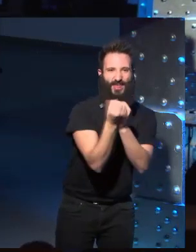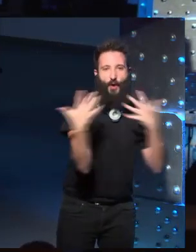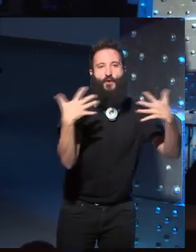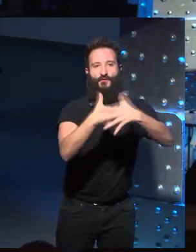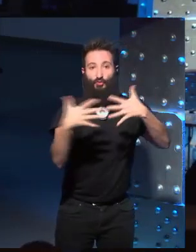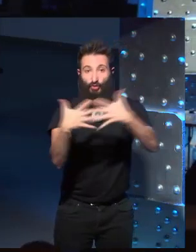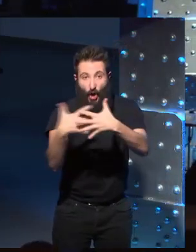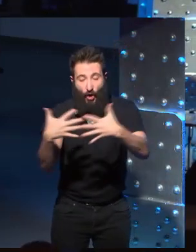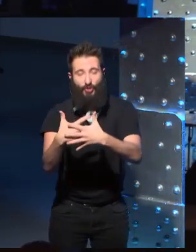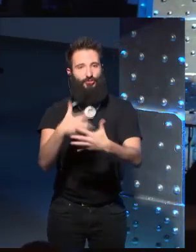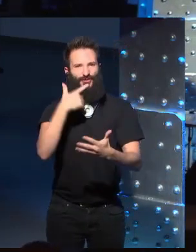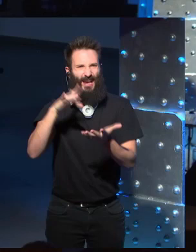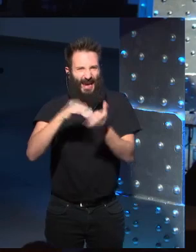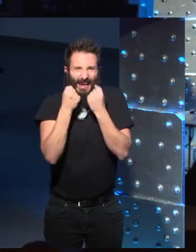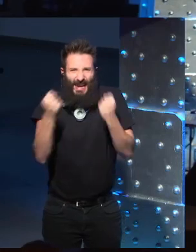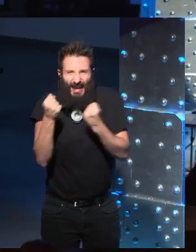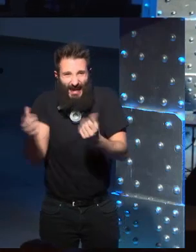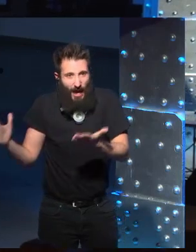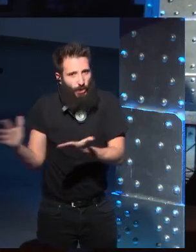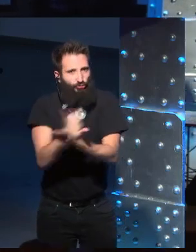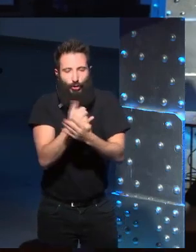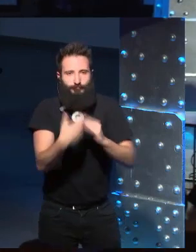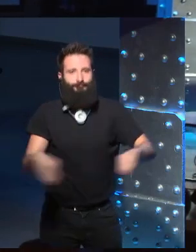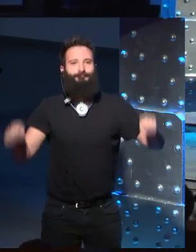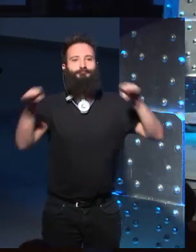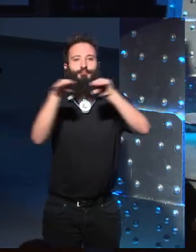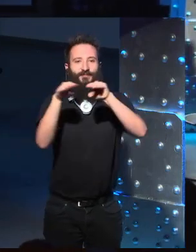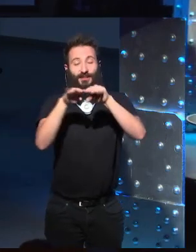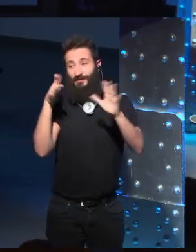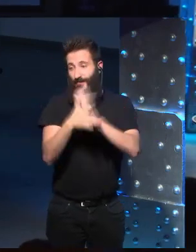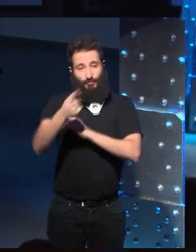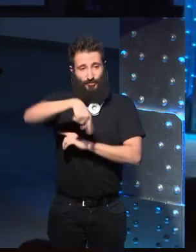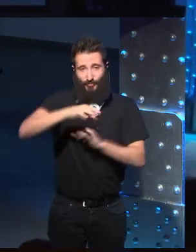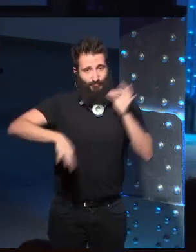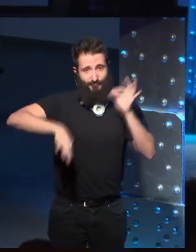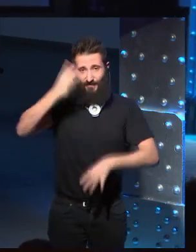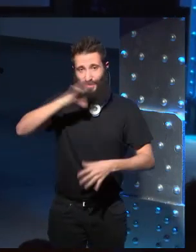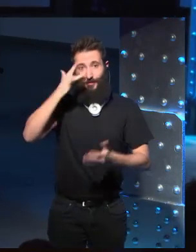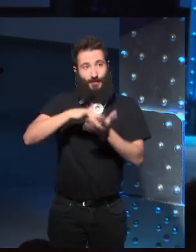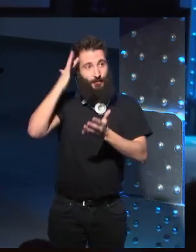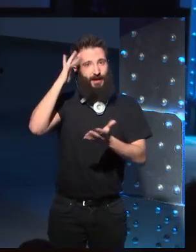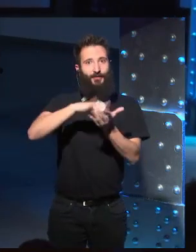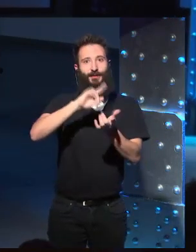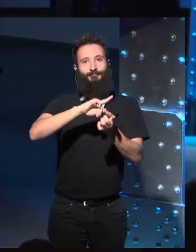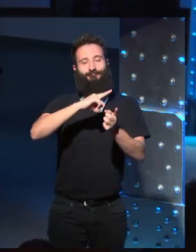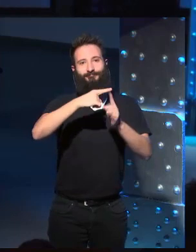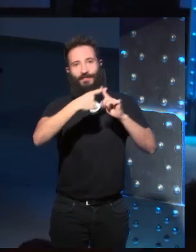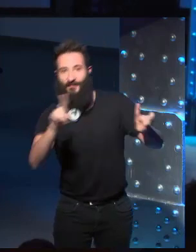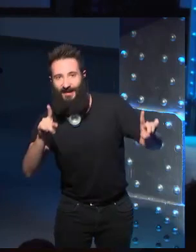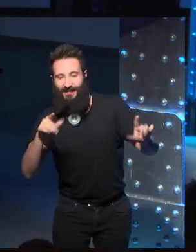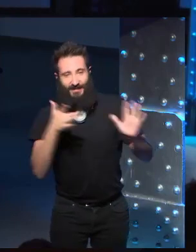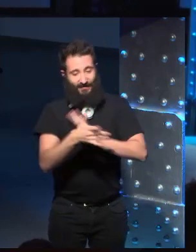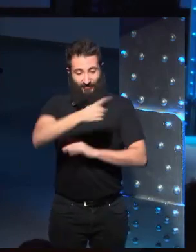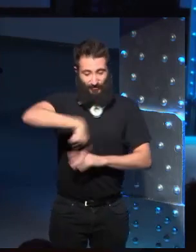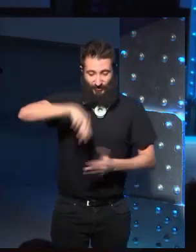We're very lucky for this to be the case. Well, actually, we are not lucky. If it was not the case, we wouldn't be here. It wouldn't be nice to be